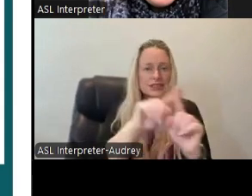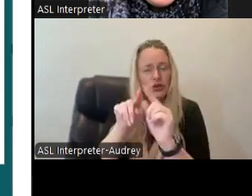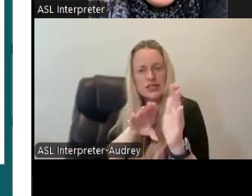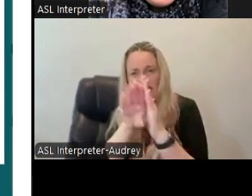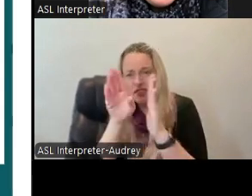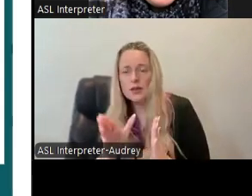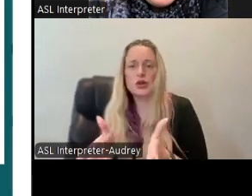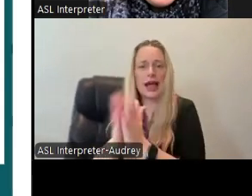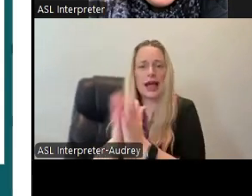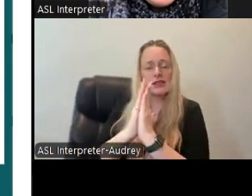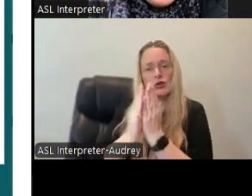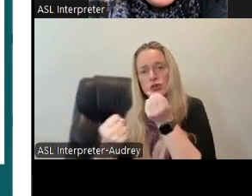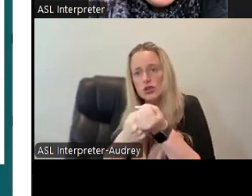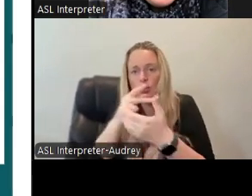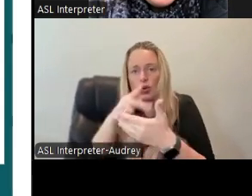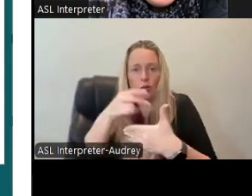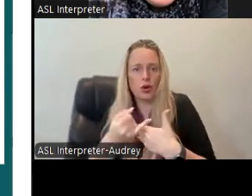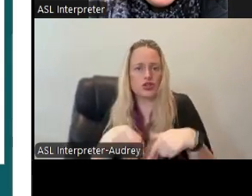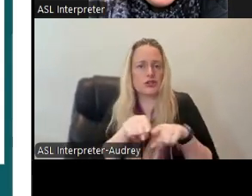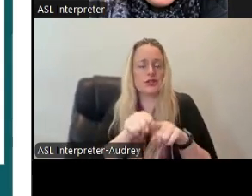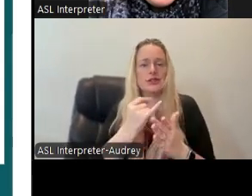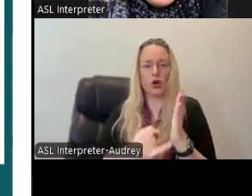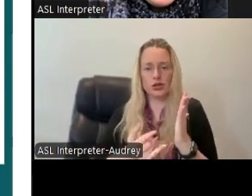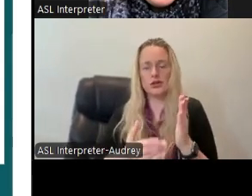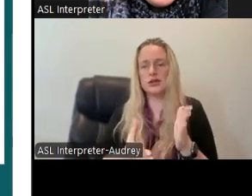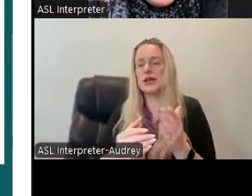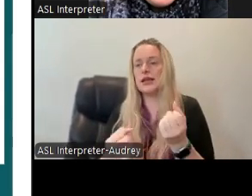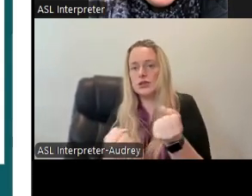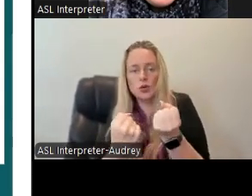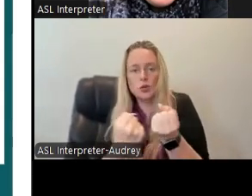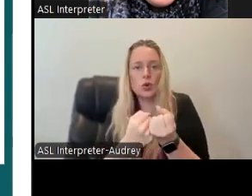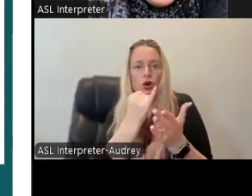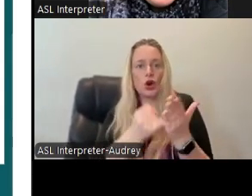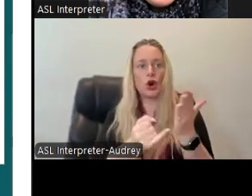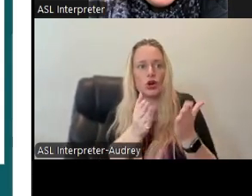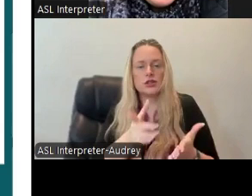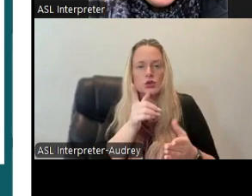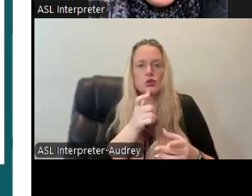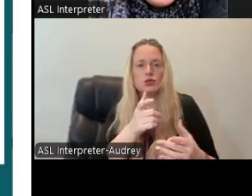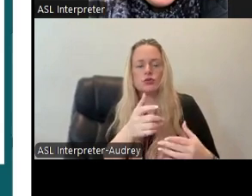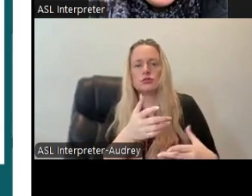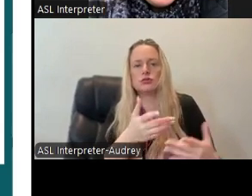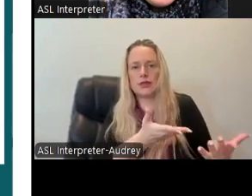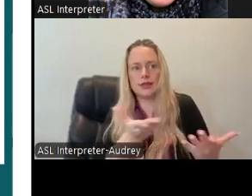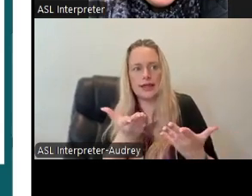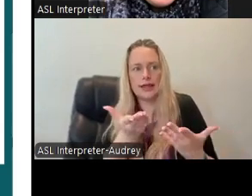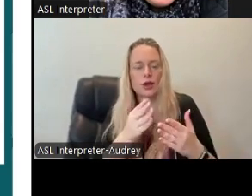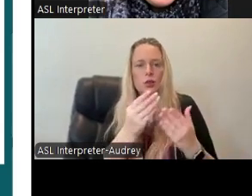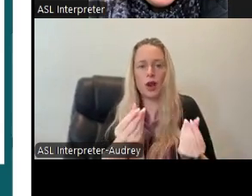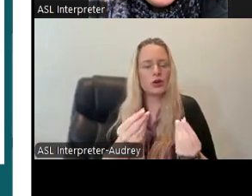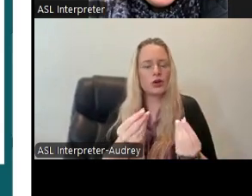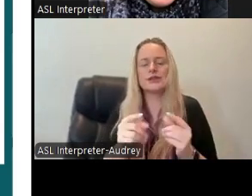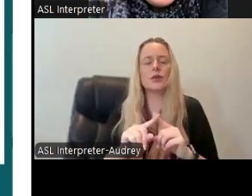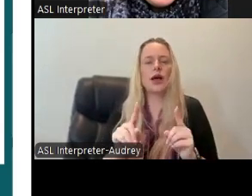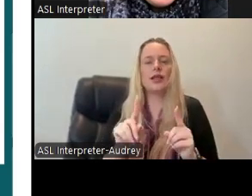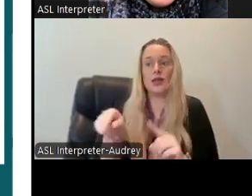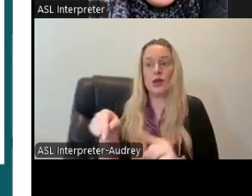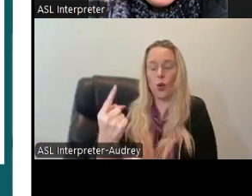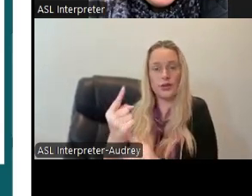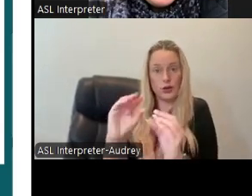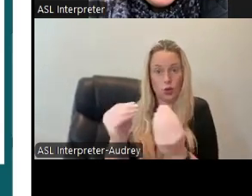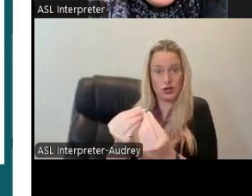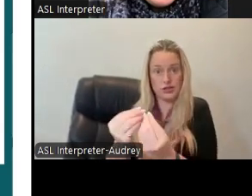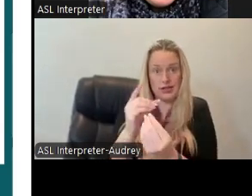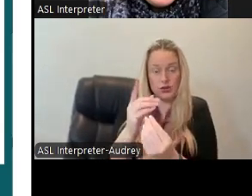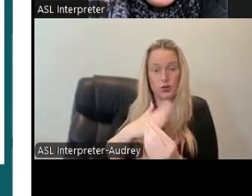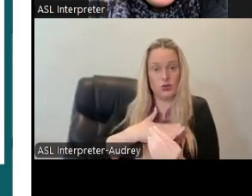them to support our projects as artists and to support artists and residents in their properties. And the only organization that has done